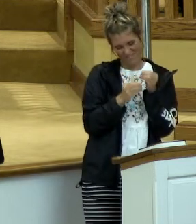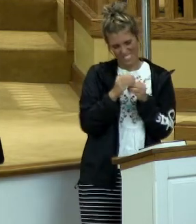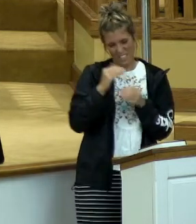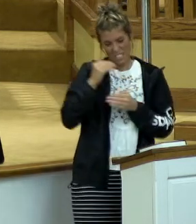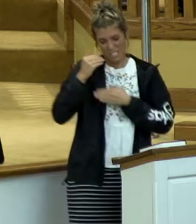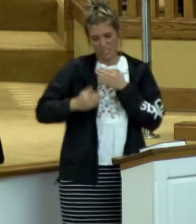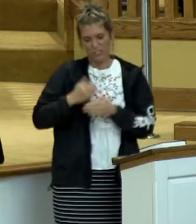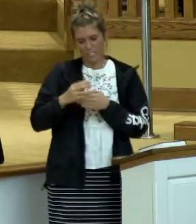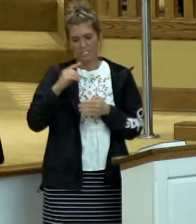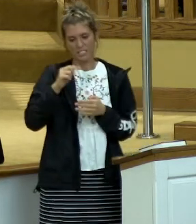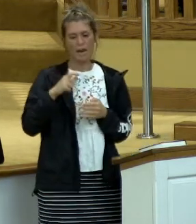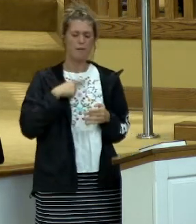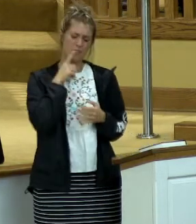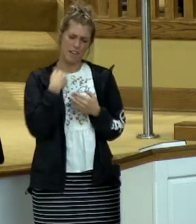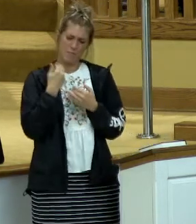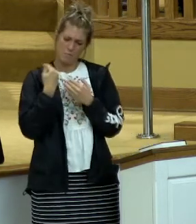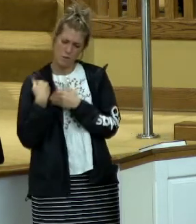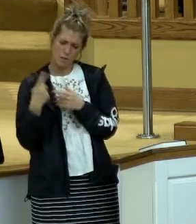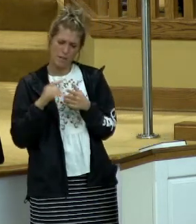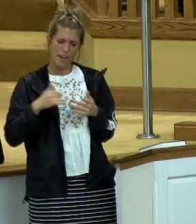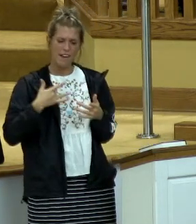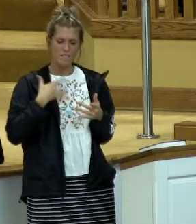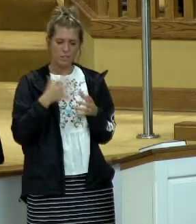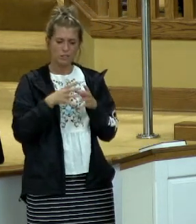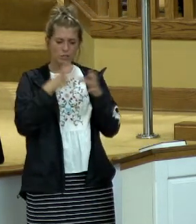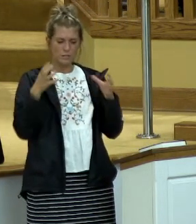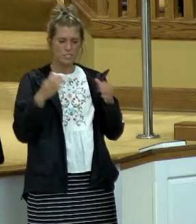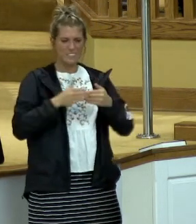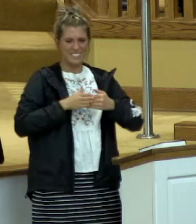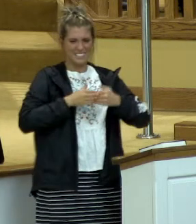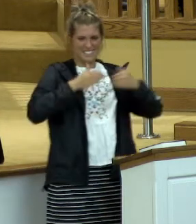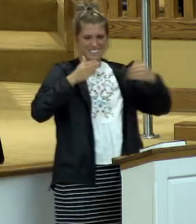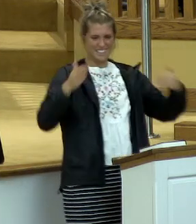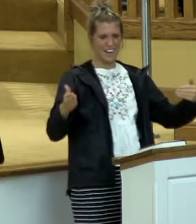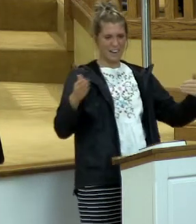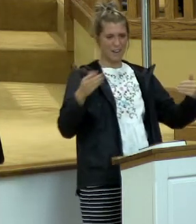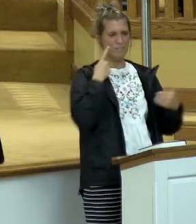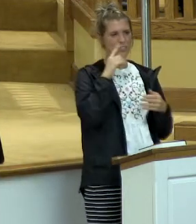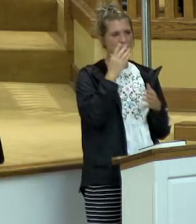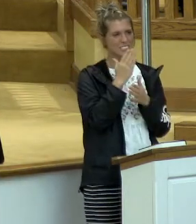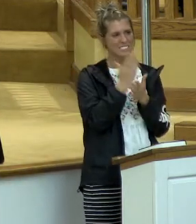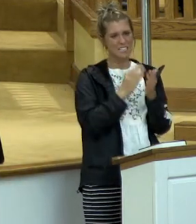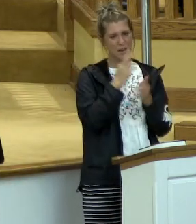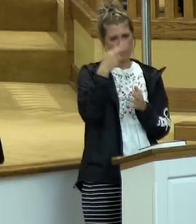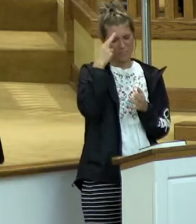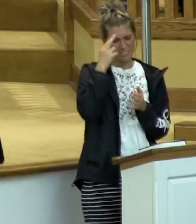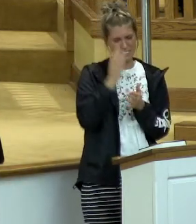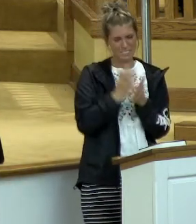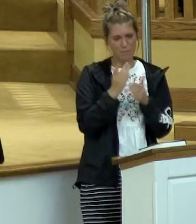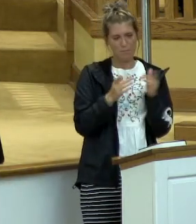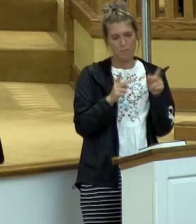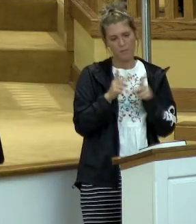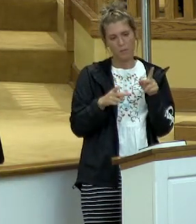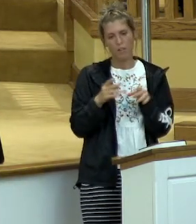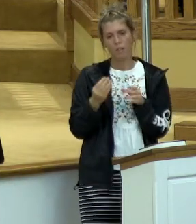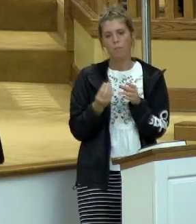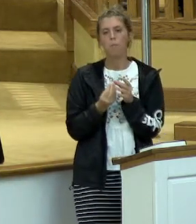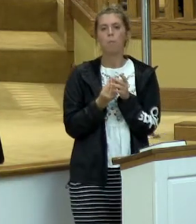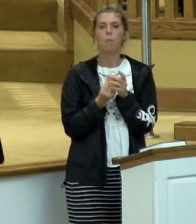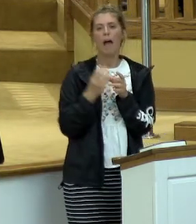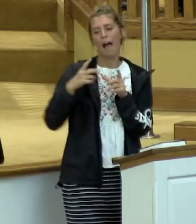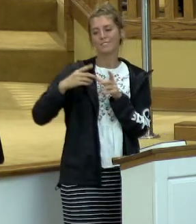are downstairs. And I've got a burden about that. I feel like there's too much of a generation gap. For some reason, people sometimes outgrow altar